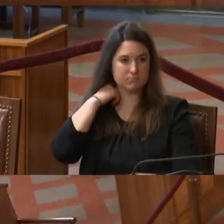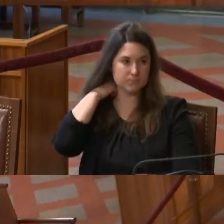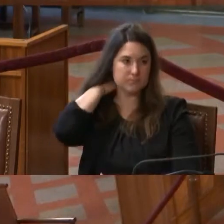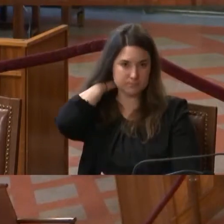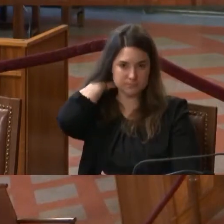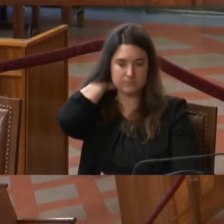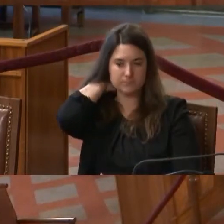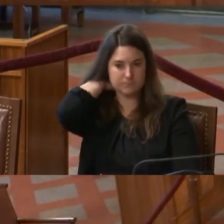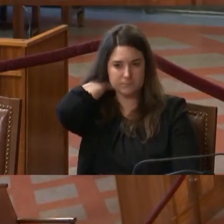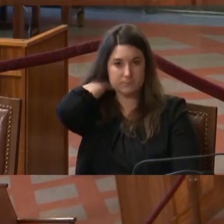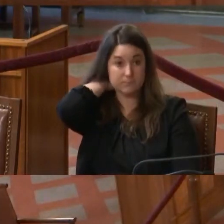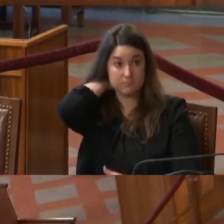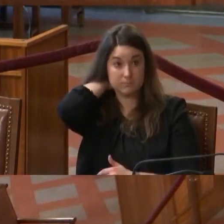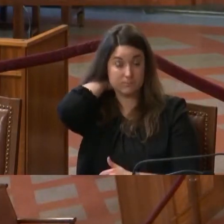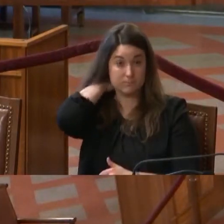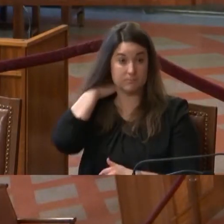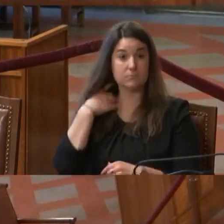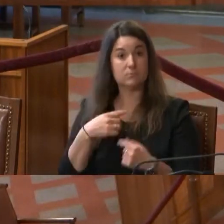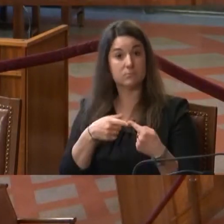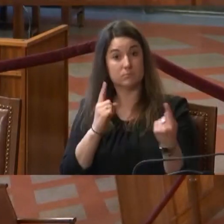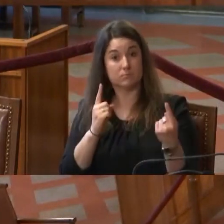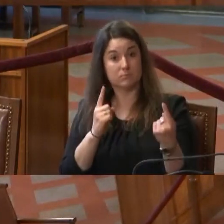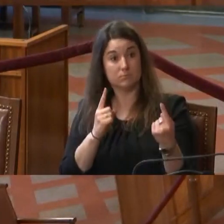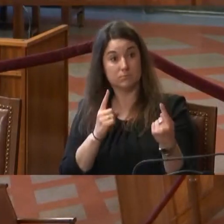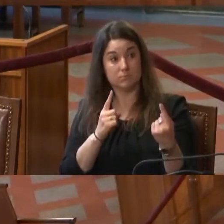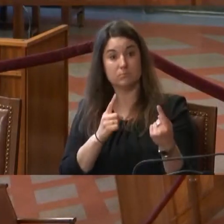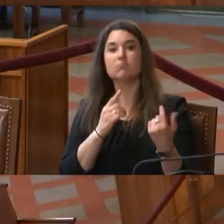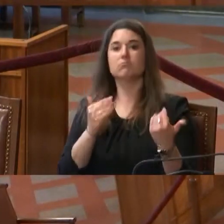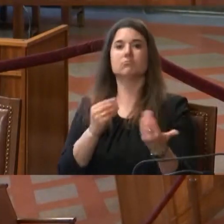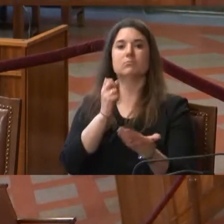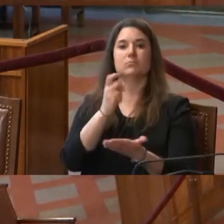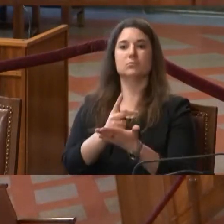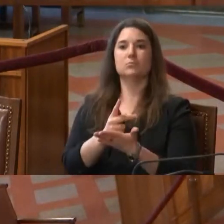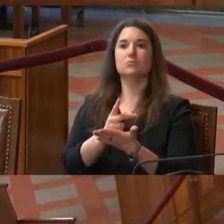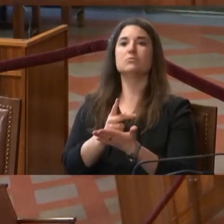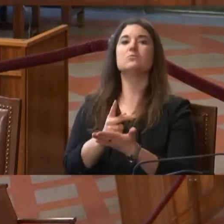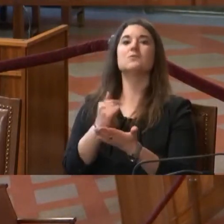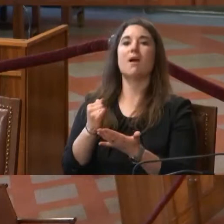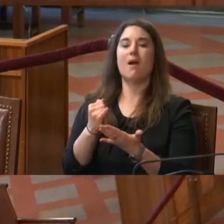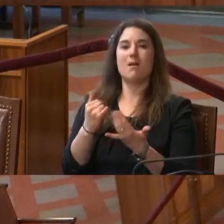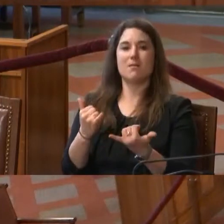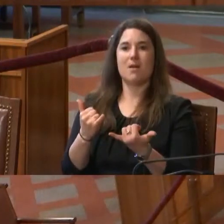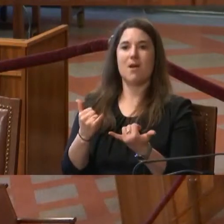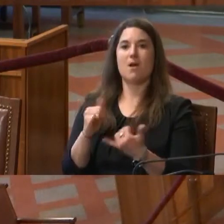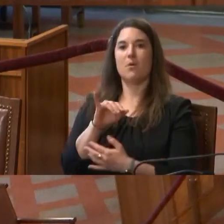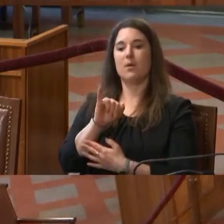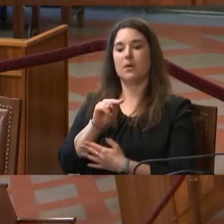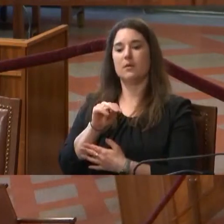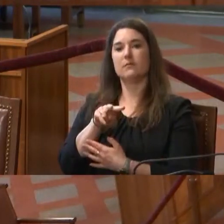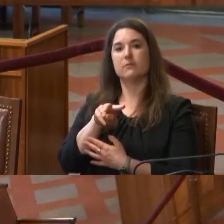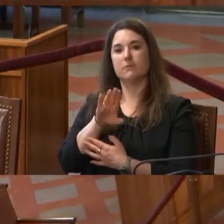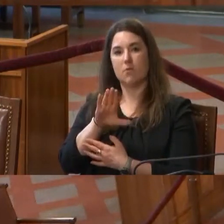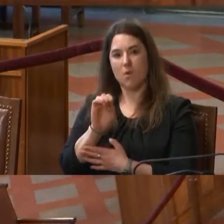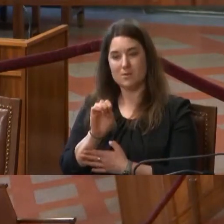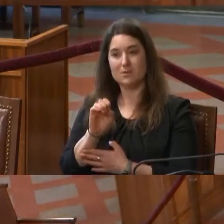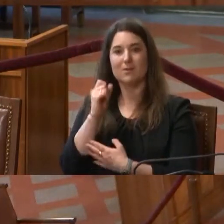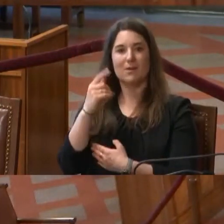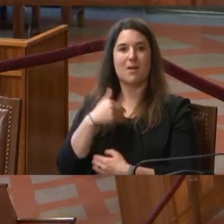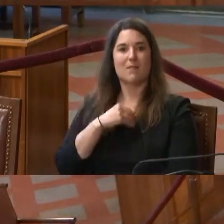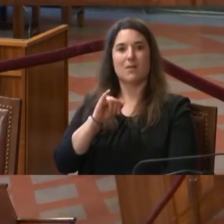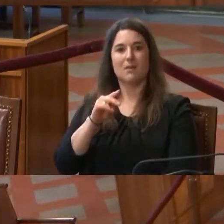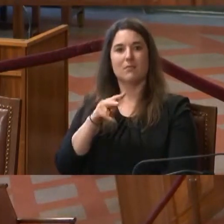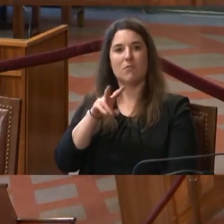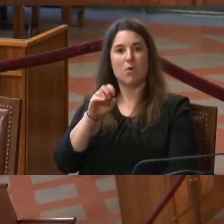Aye. Any opposed? Bill is approved. That will take us to our invoices. We do have invoices